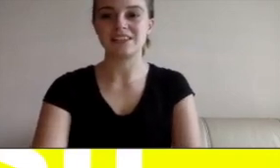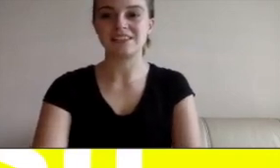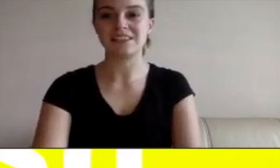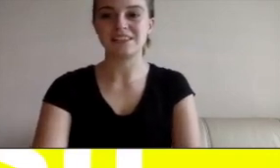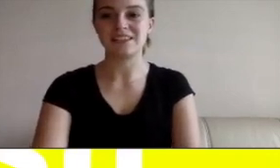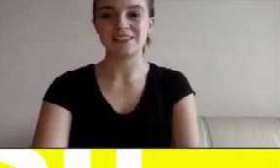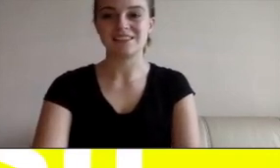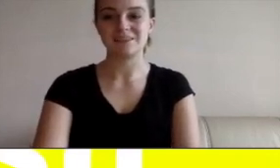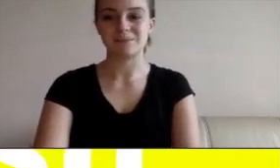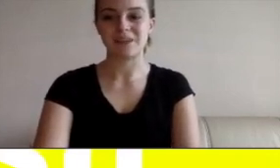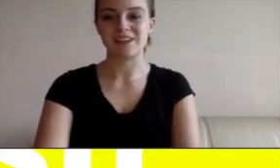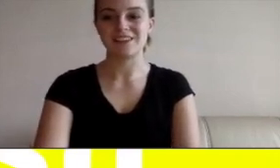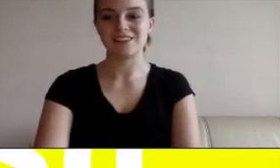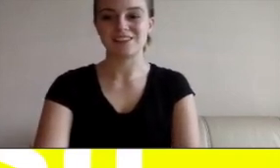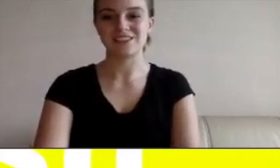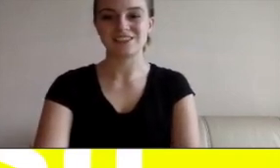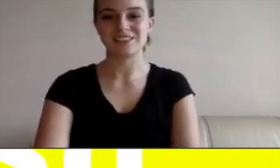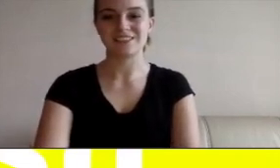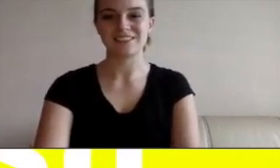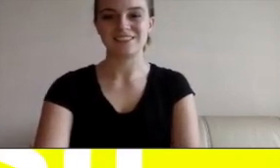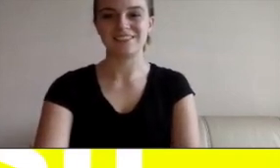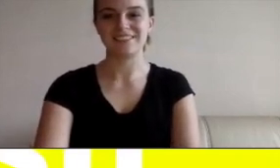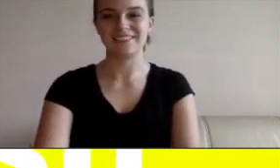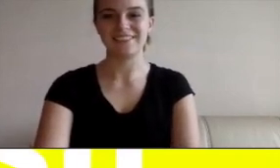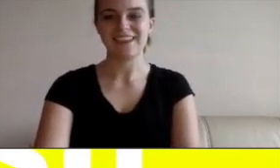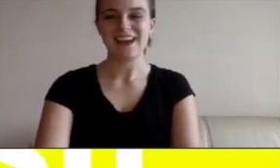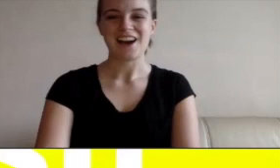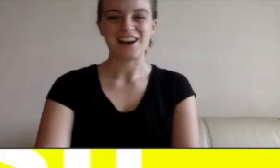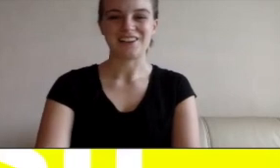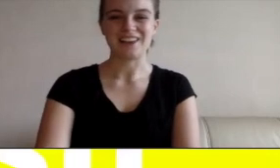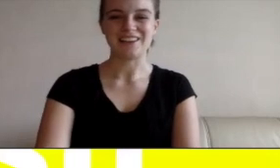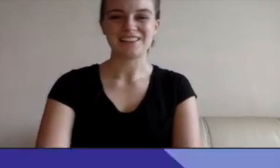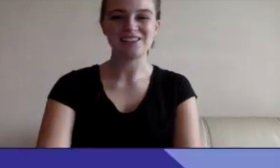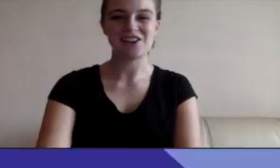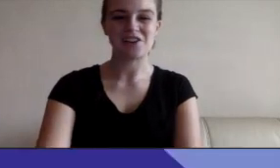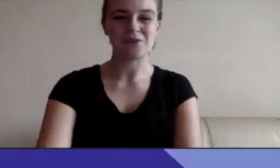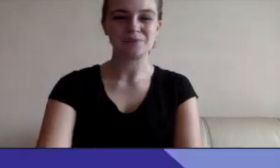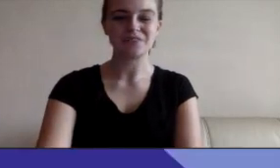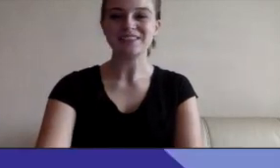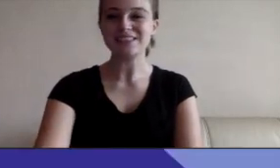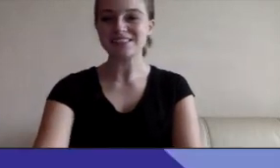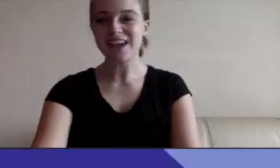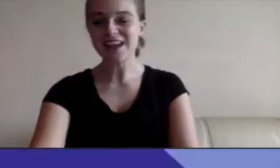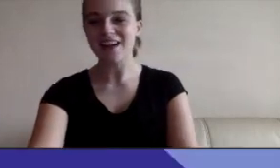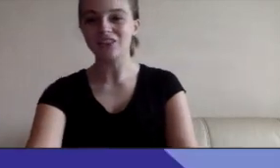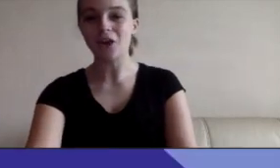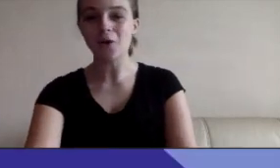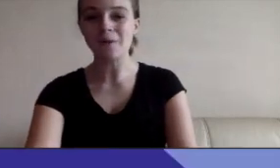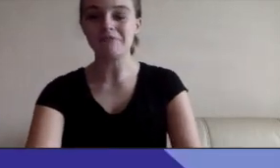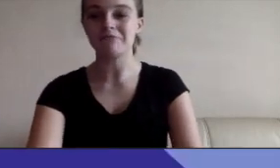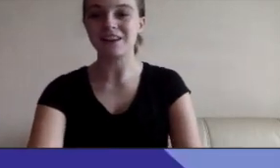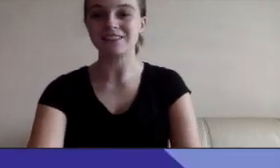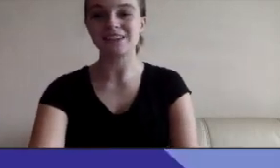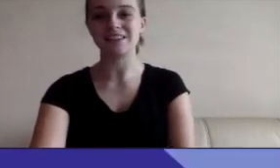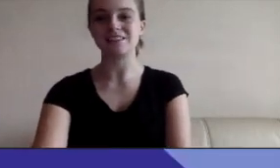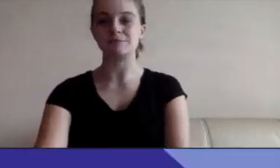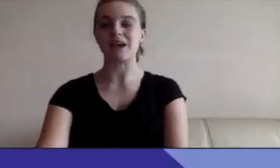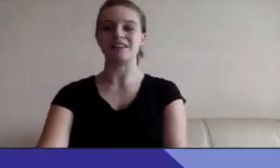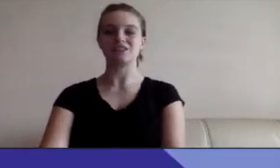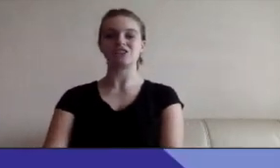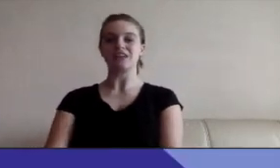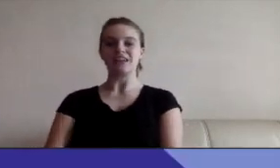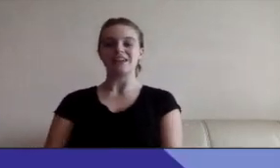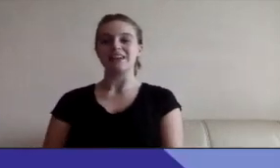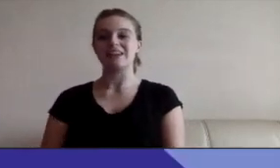is Spanish all right so to say hello my friends in